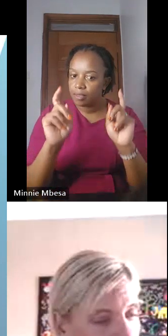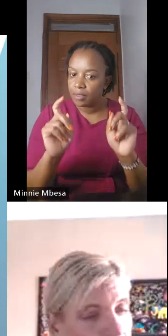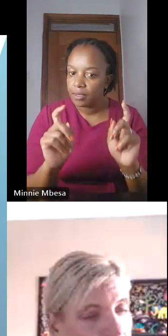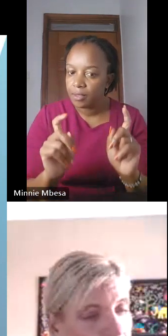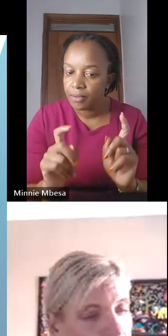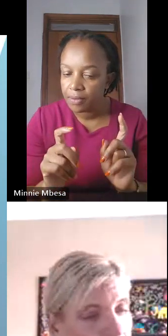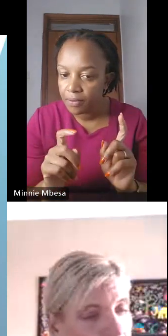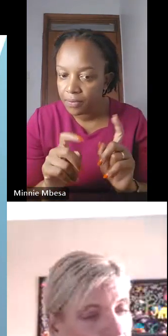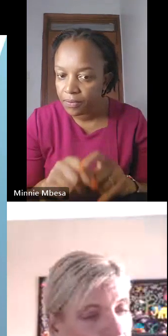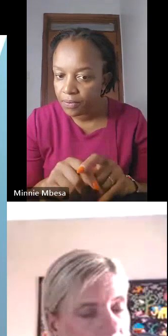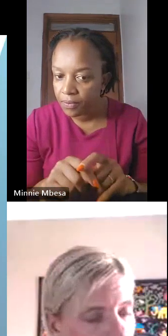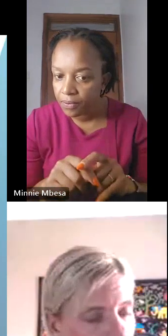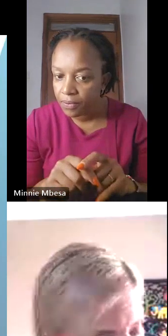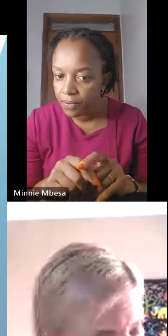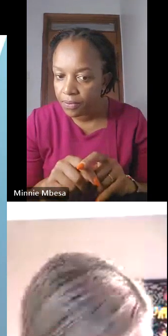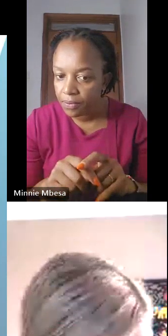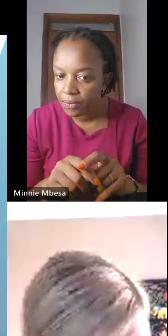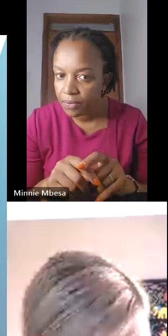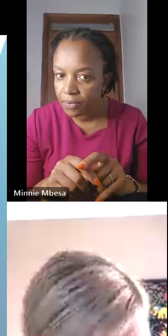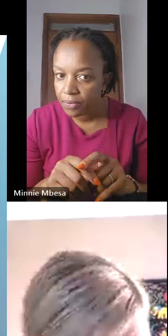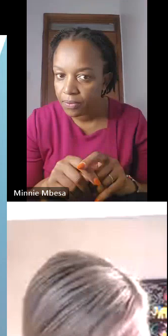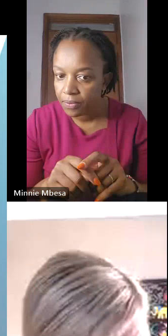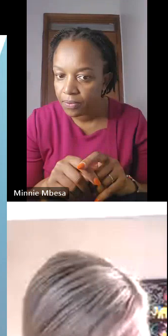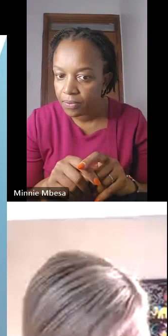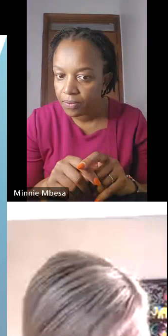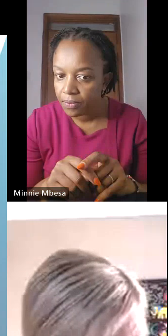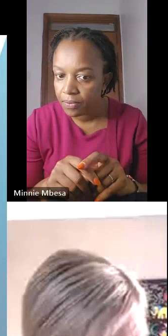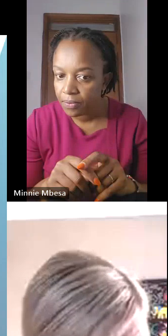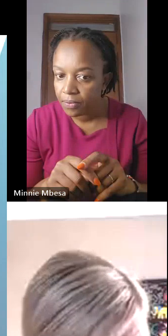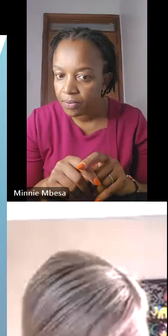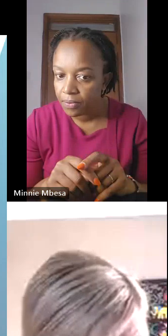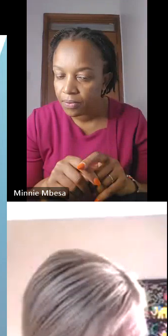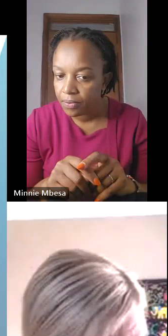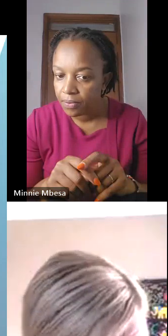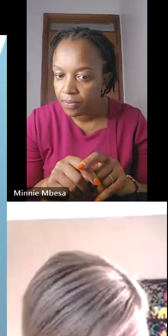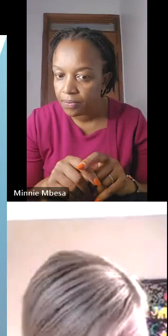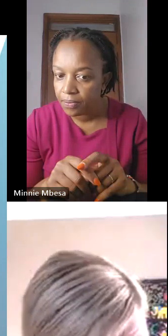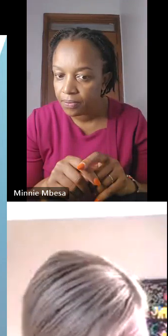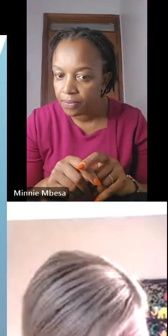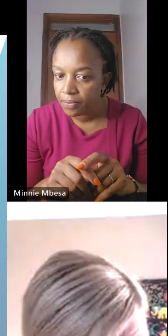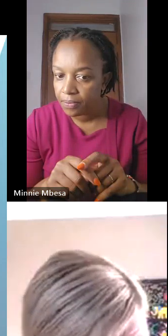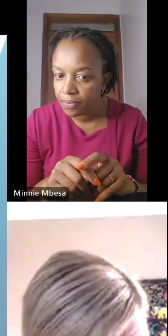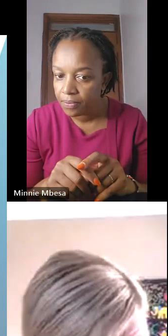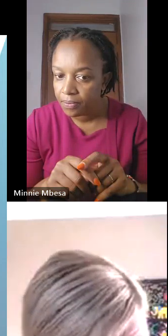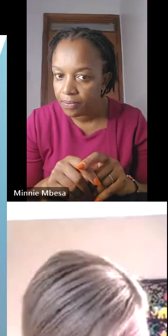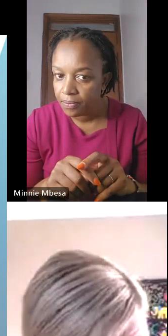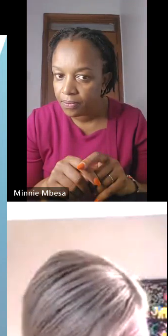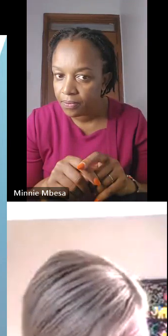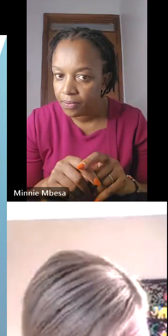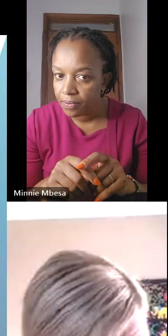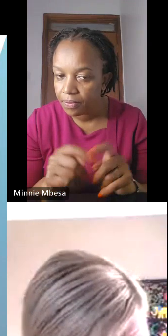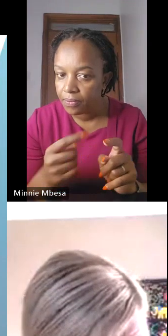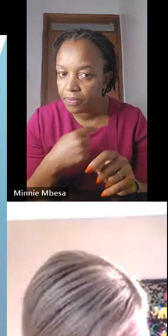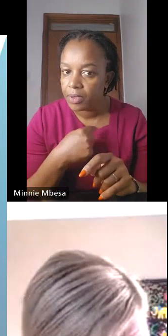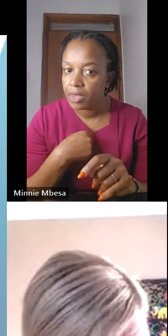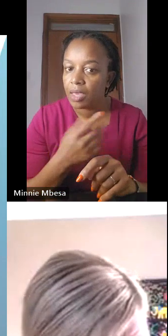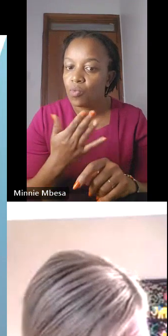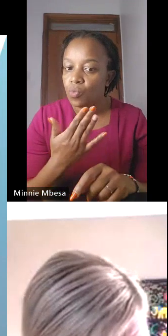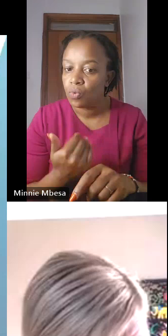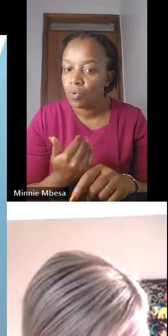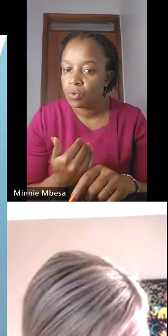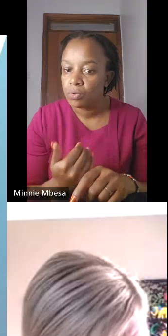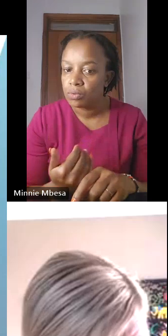clarifications. Number one, I studied law. I'm a lawyer, but I want to. A feminist.